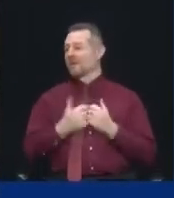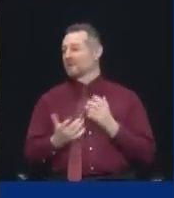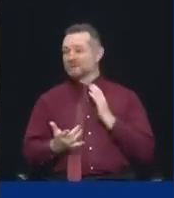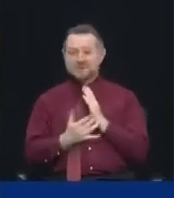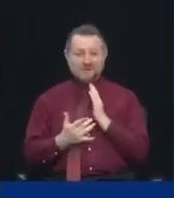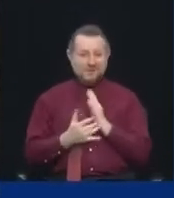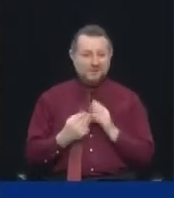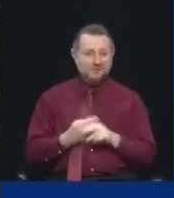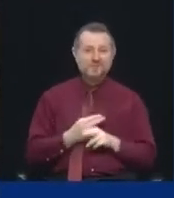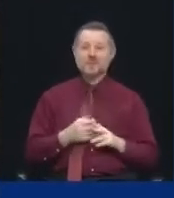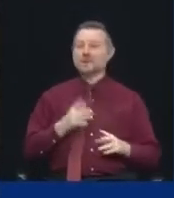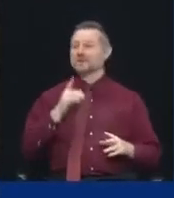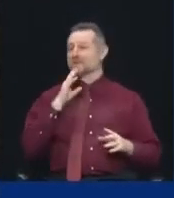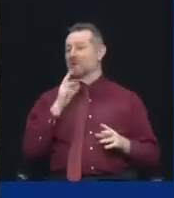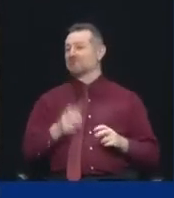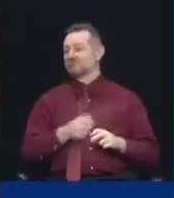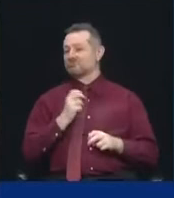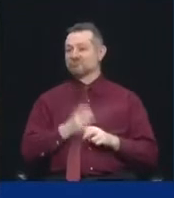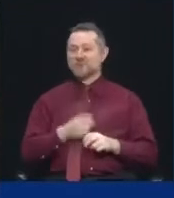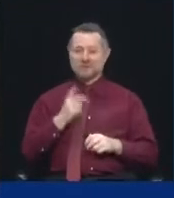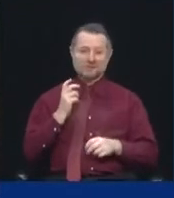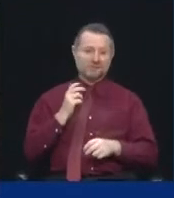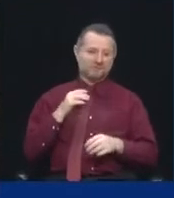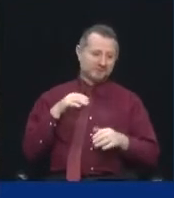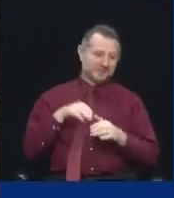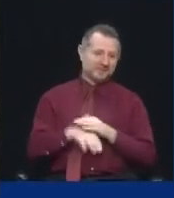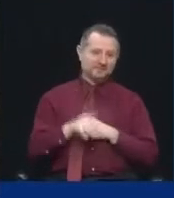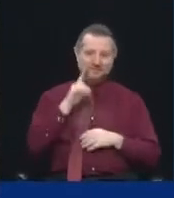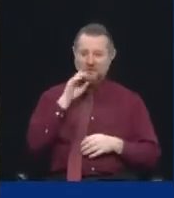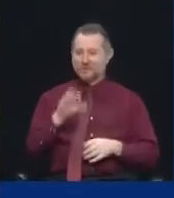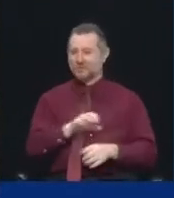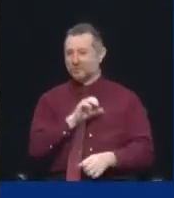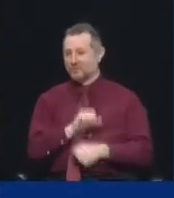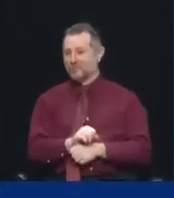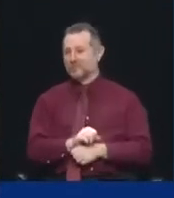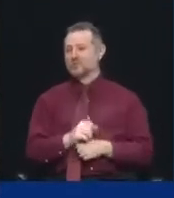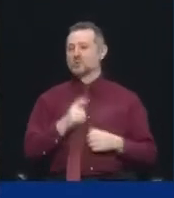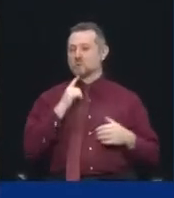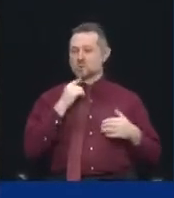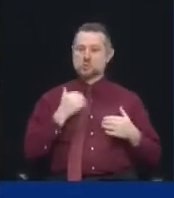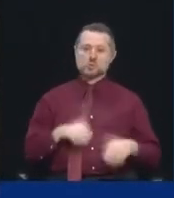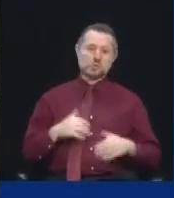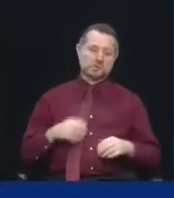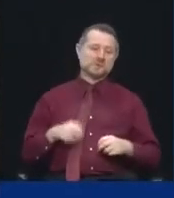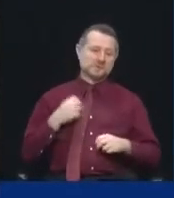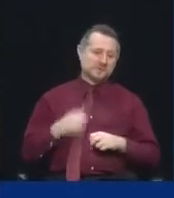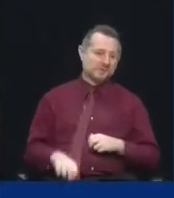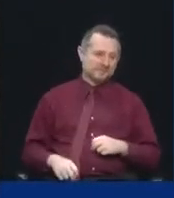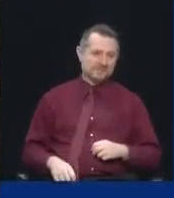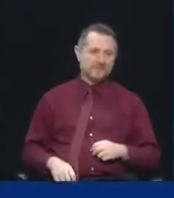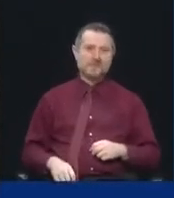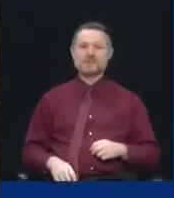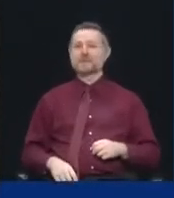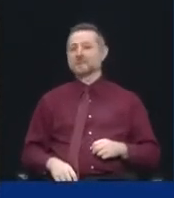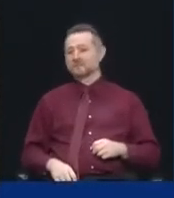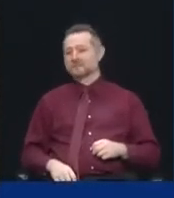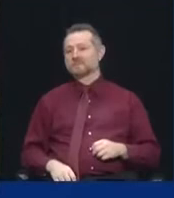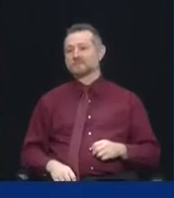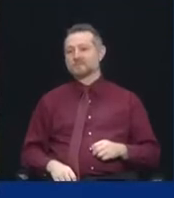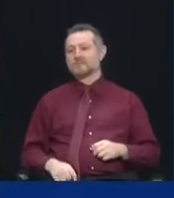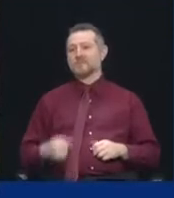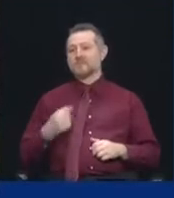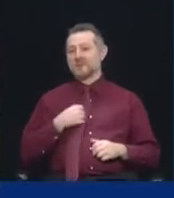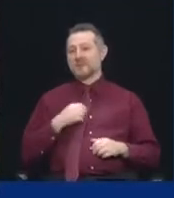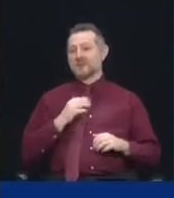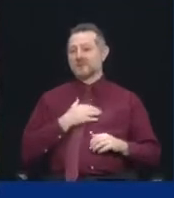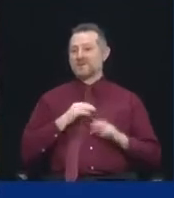they had in booking appointments was extremely detrimental. And being from a family with